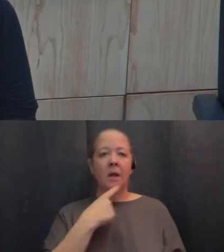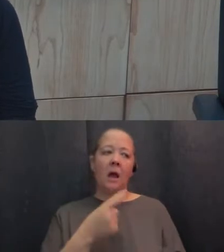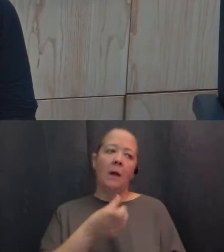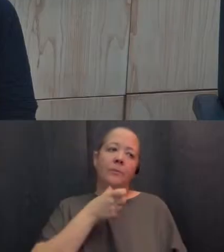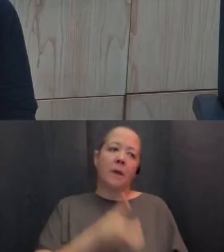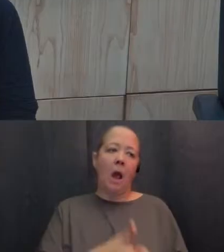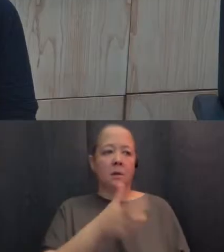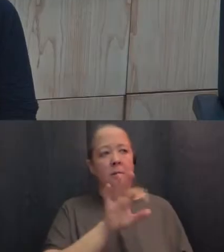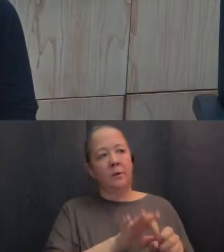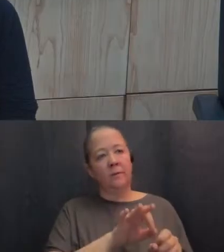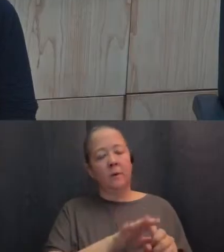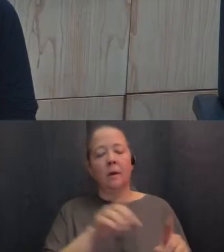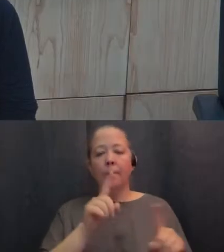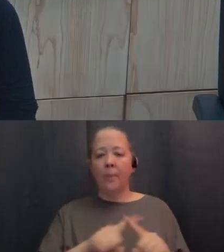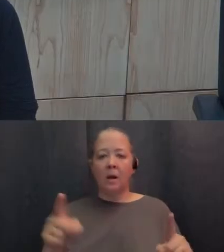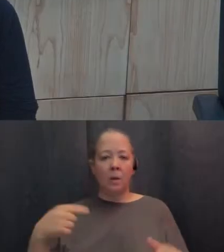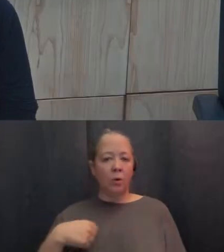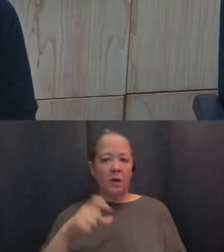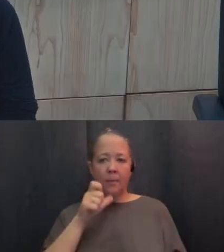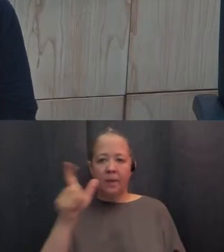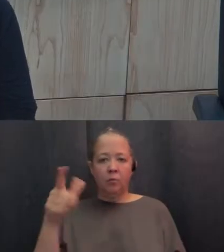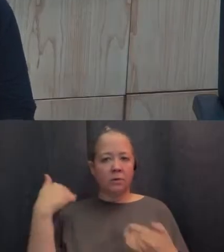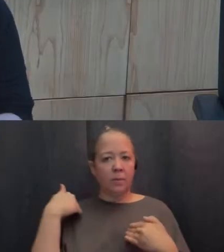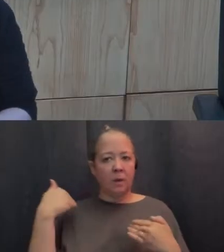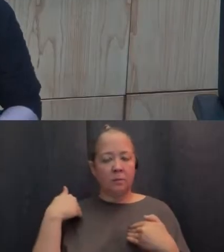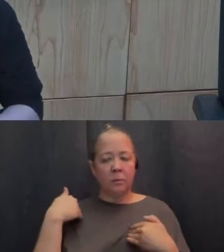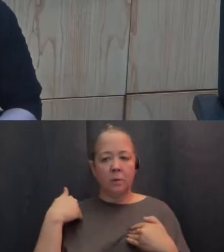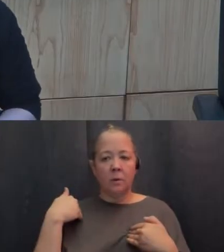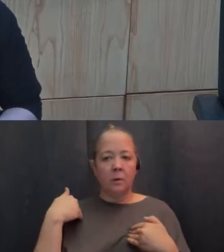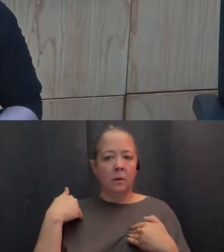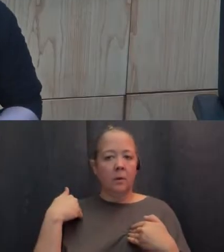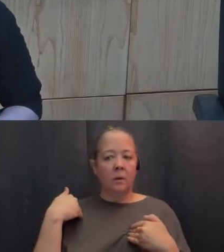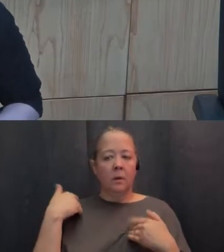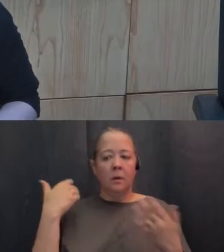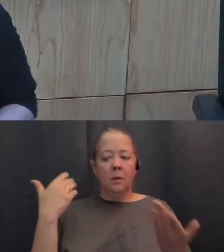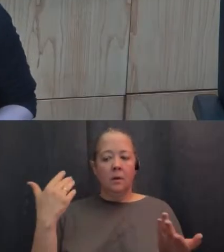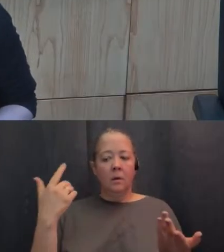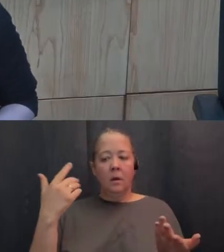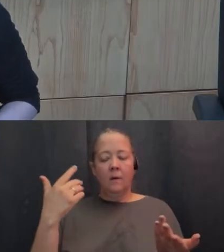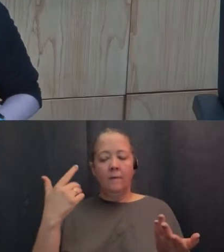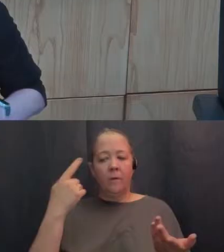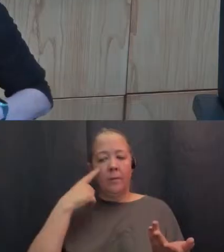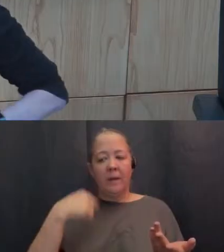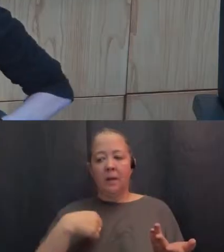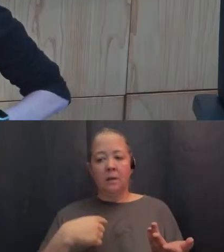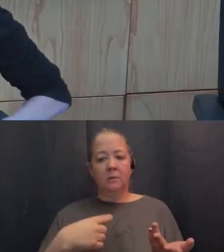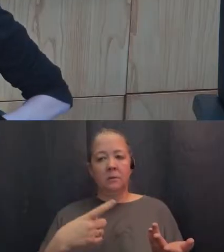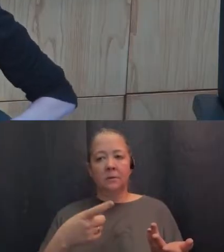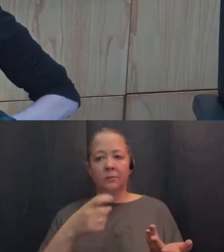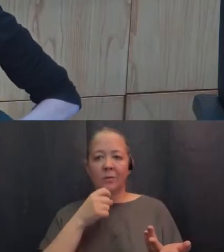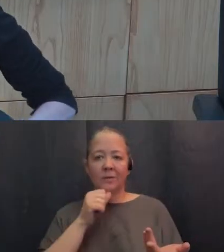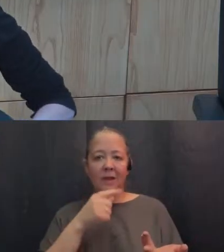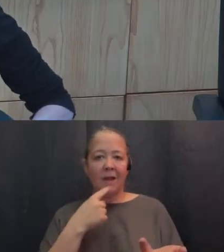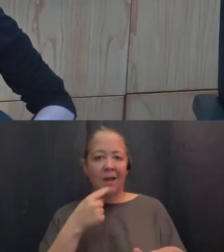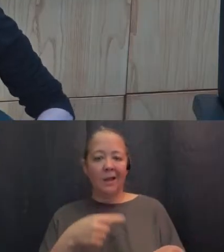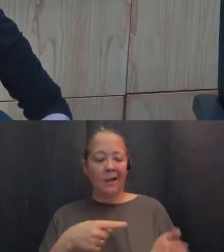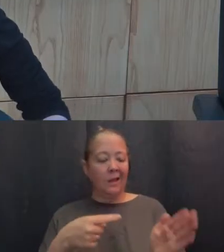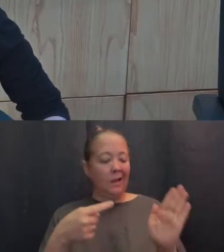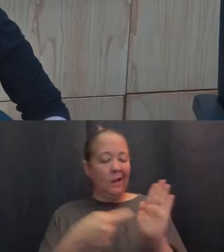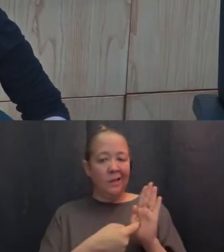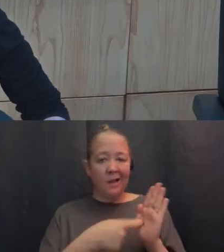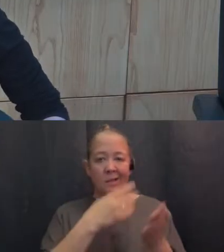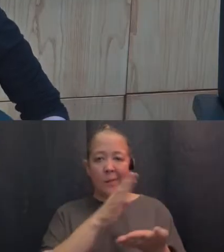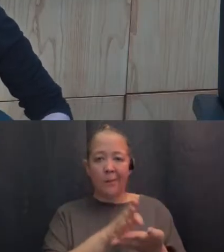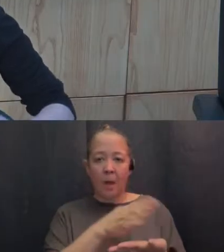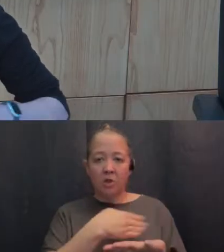be irresponsible of me to do that without being able to point to this budget and say, and here's where we're going to make that money